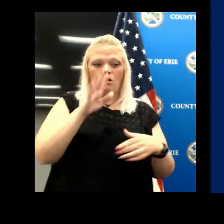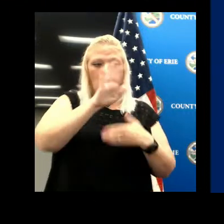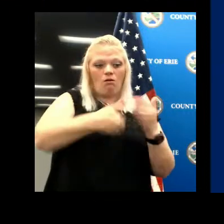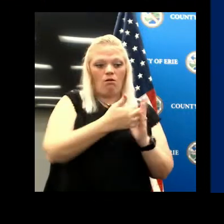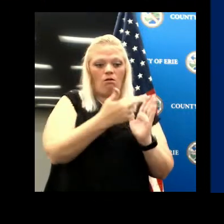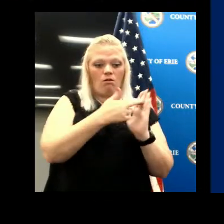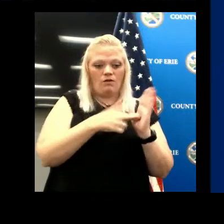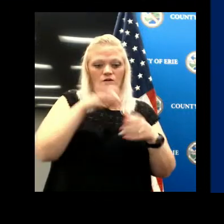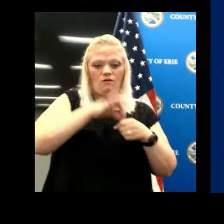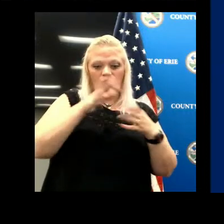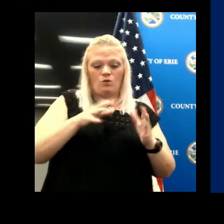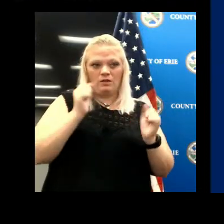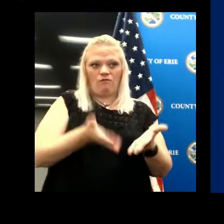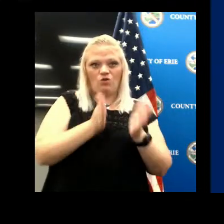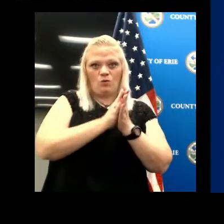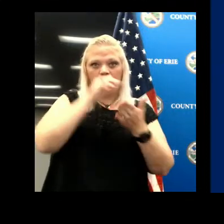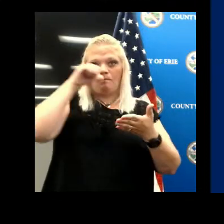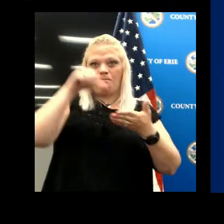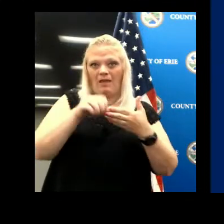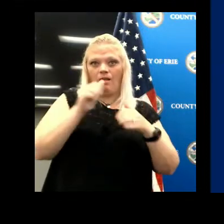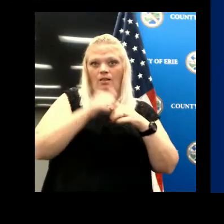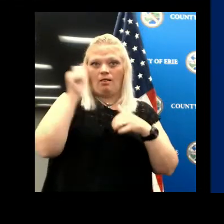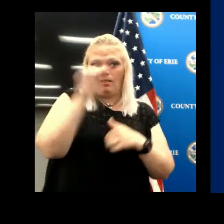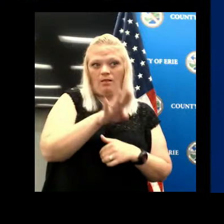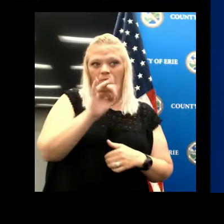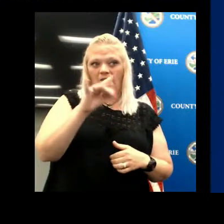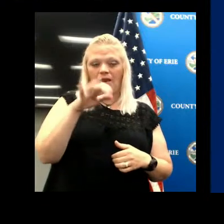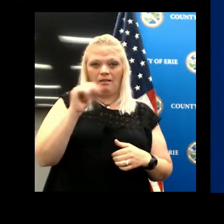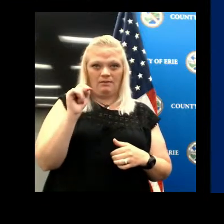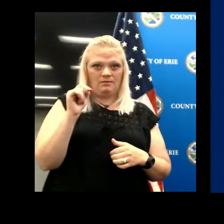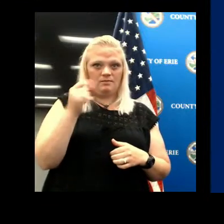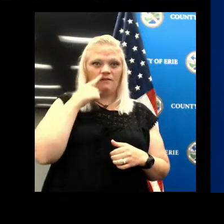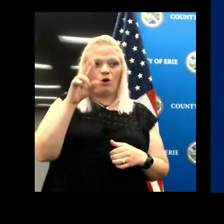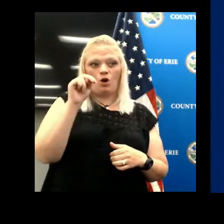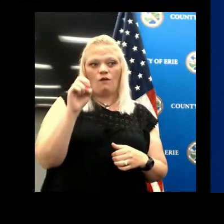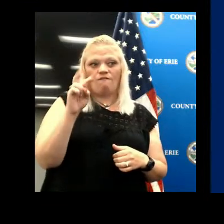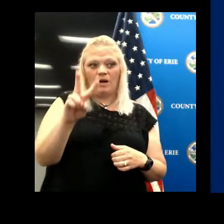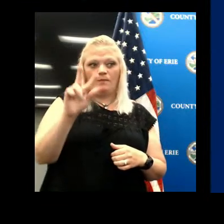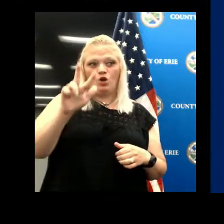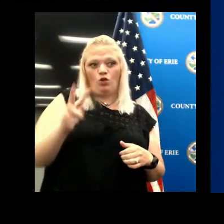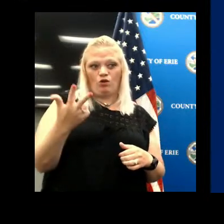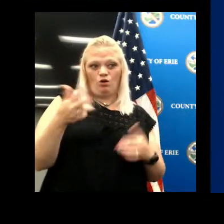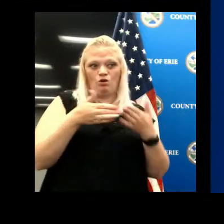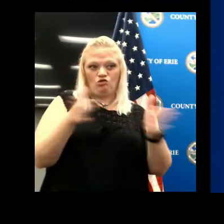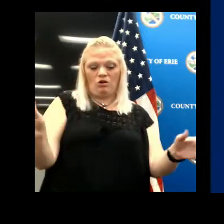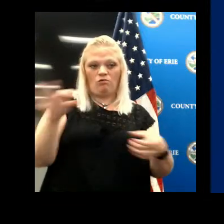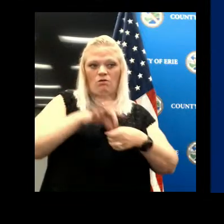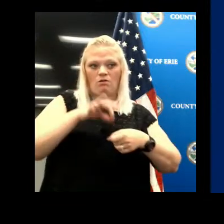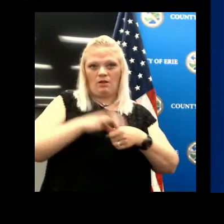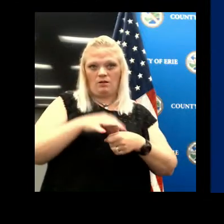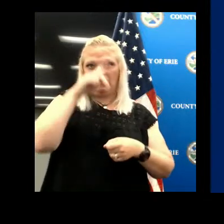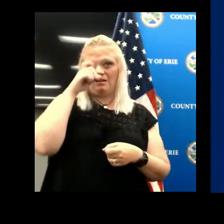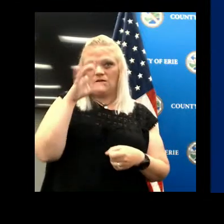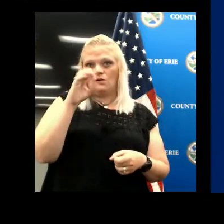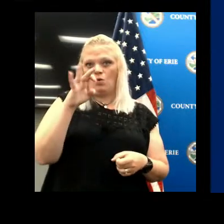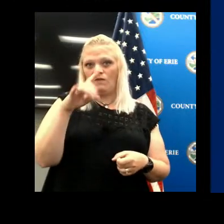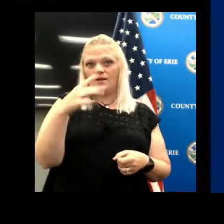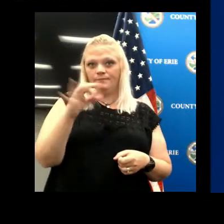registered voters may request a mail-in ballot, absentee ballot, for the November 3rd general election due to